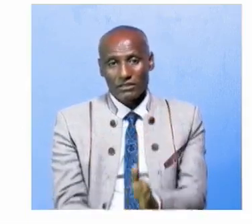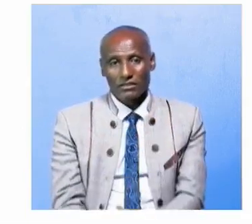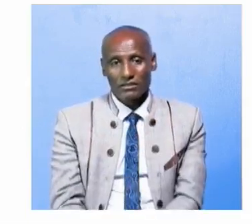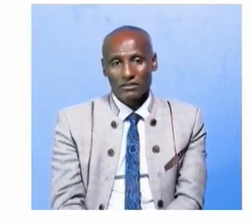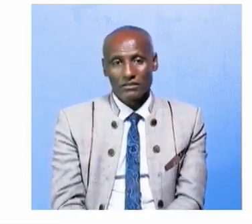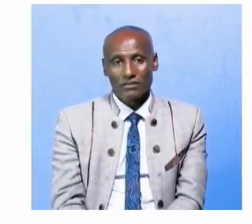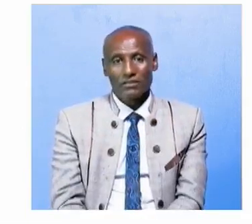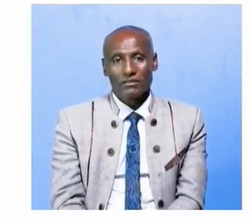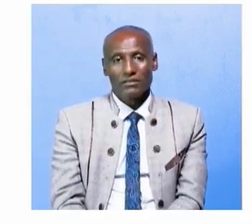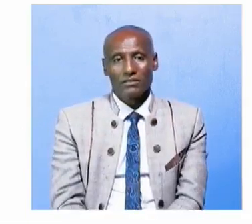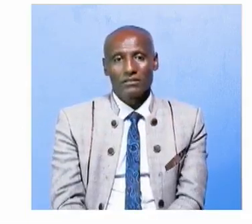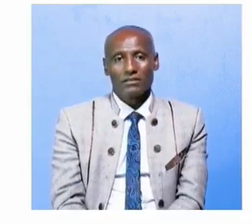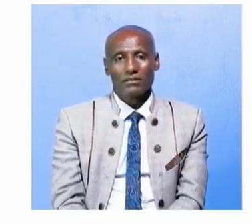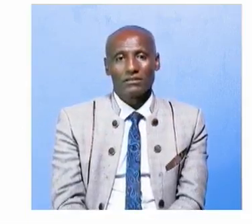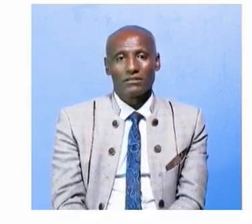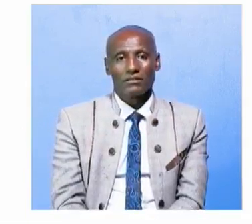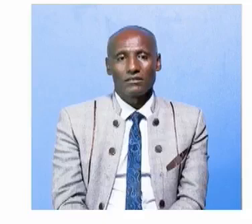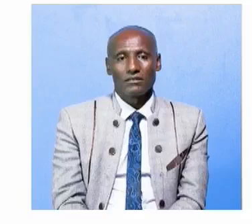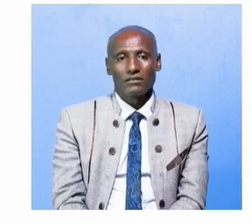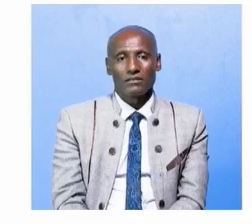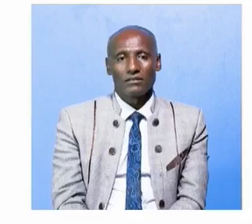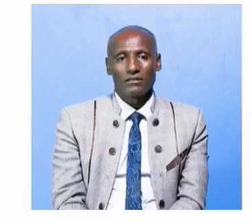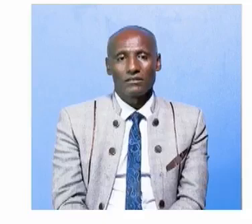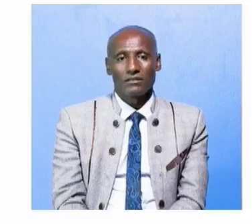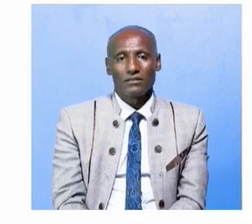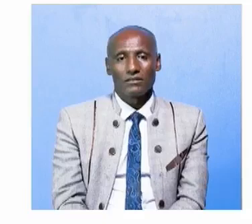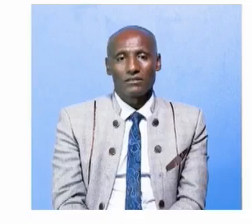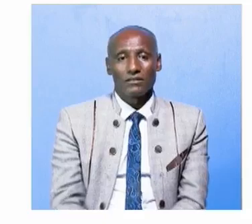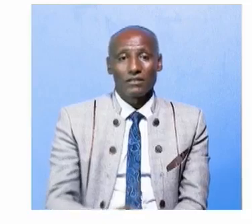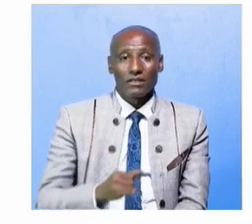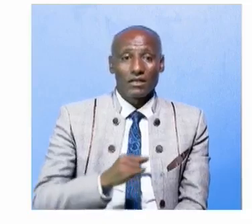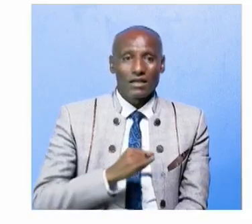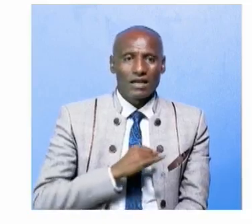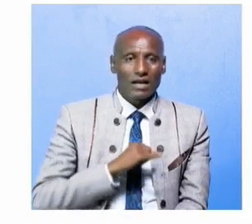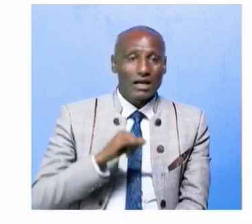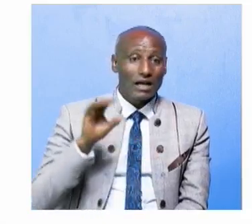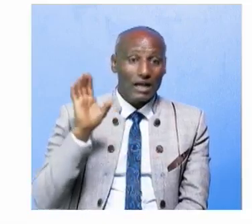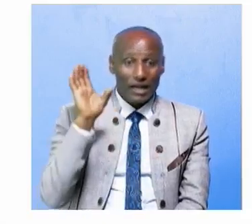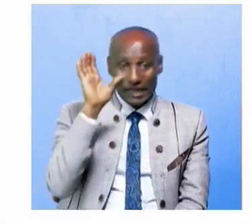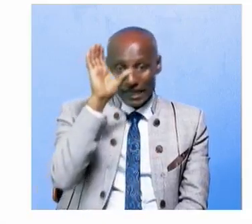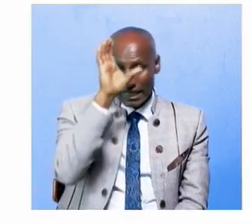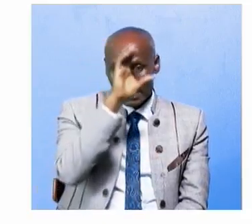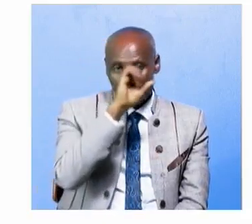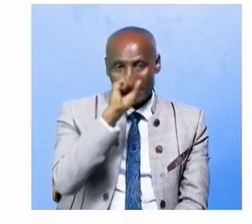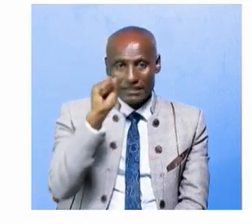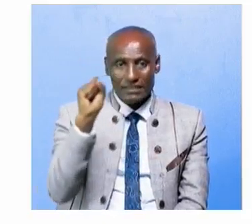I see your point. I guess